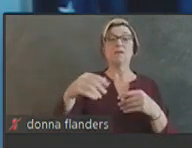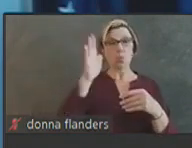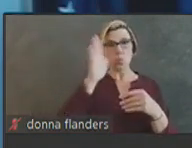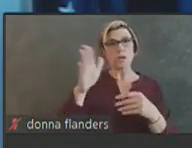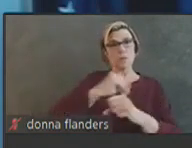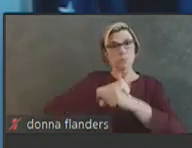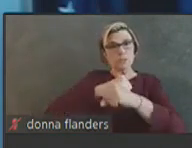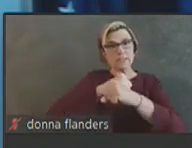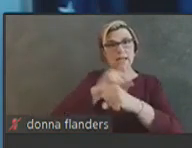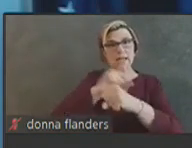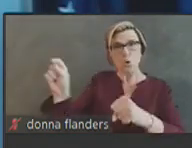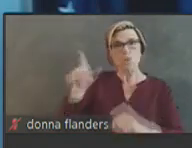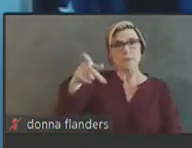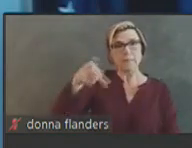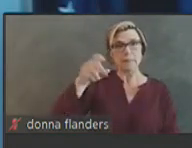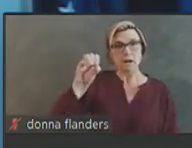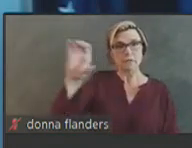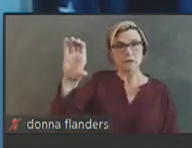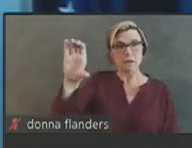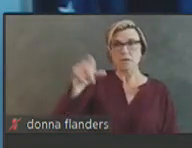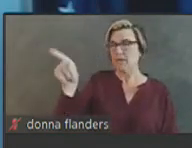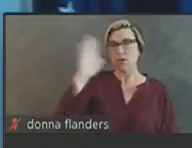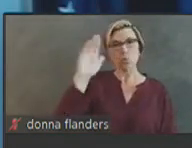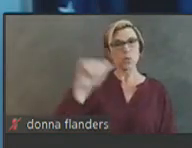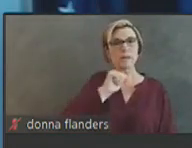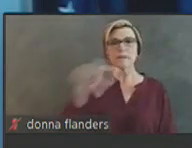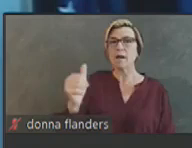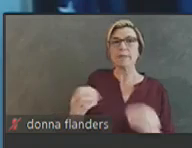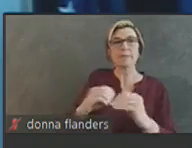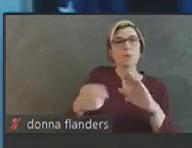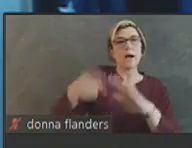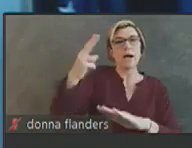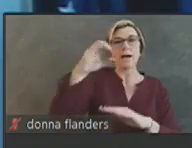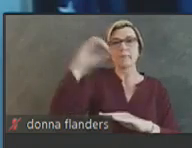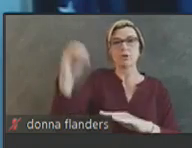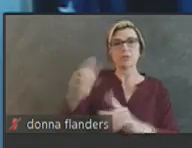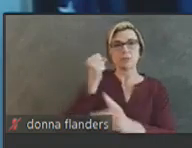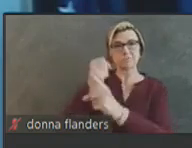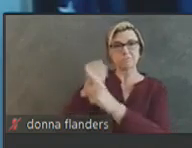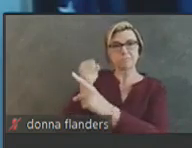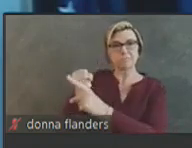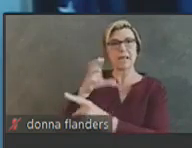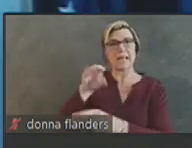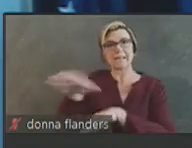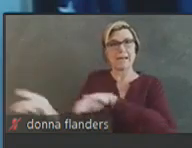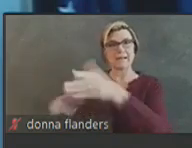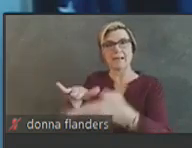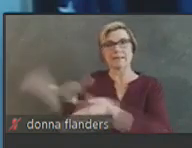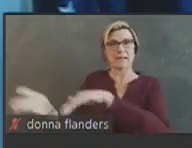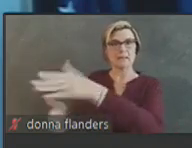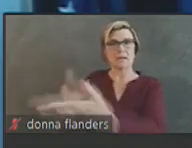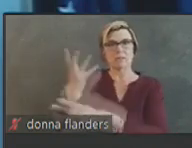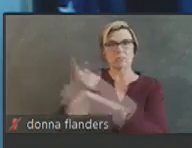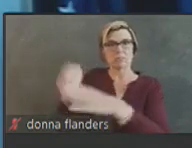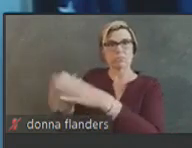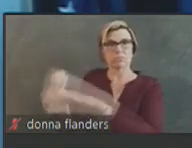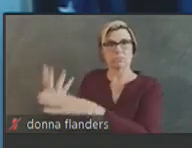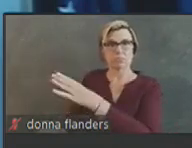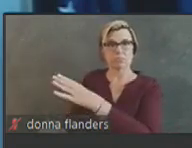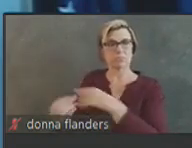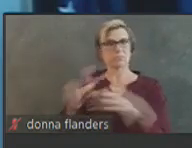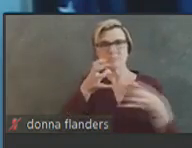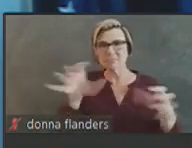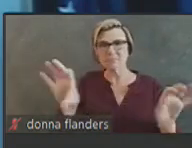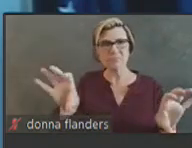be disproportionately impacted and consequently lose their lives. I was speaking with the DeKalb